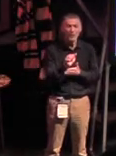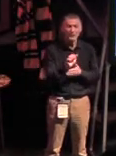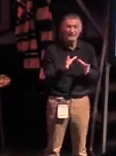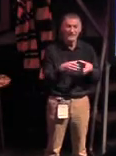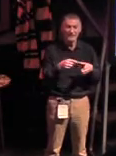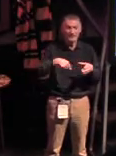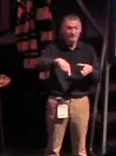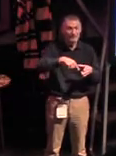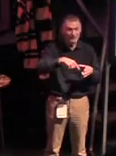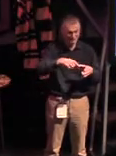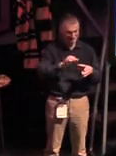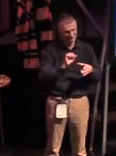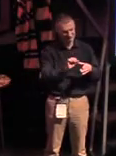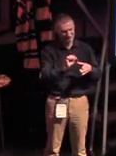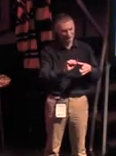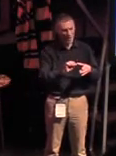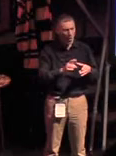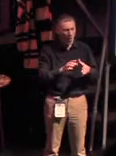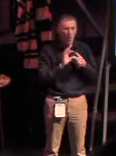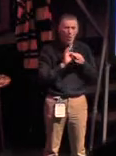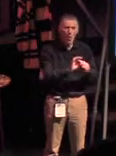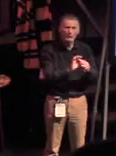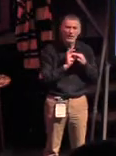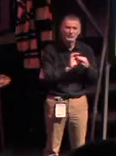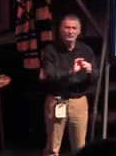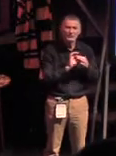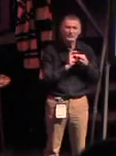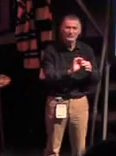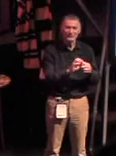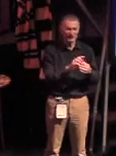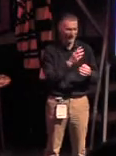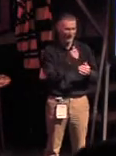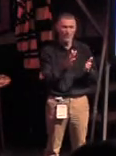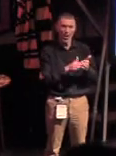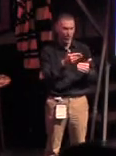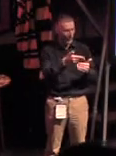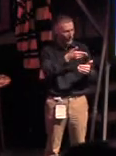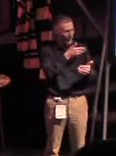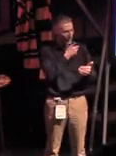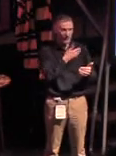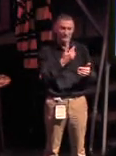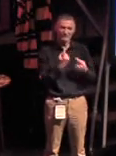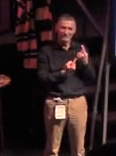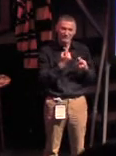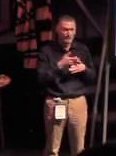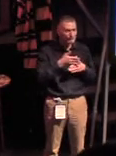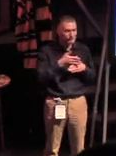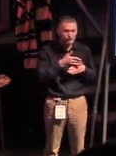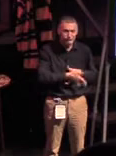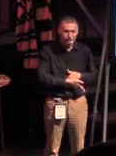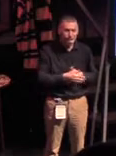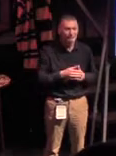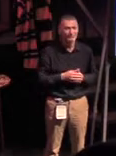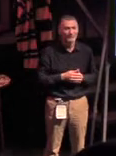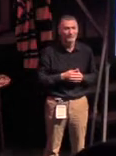team, for the very good cooperation in the last months and all the hard work. Thank